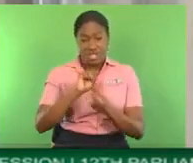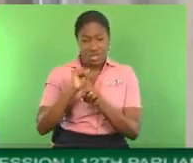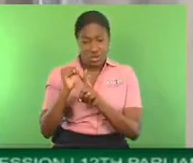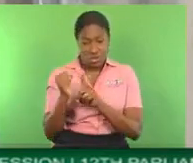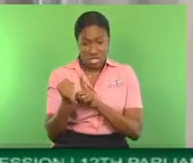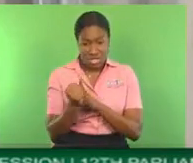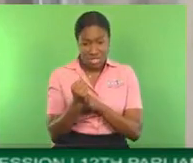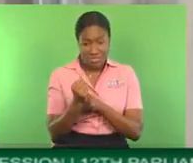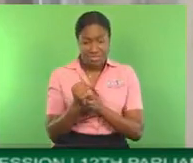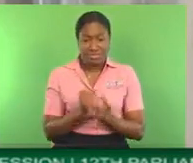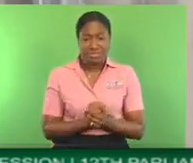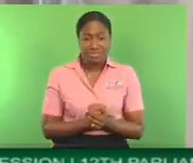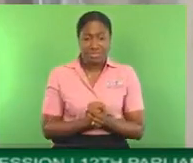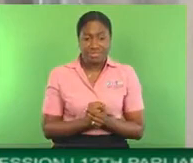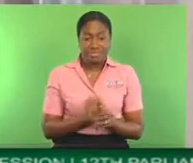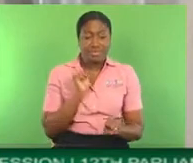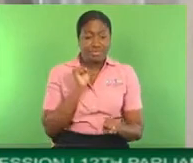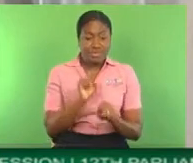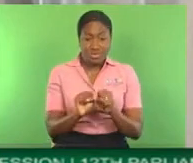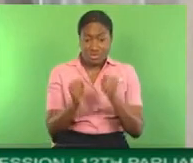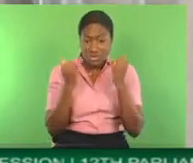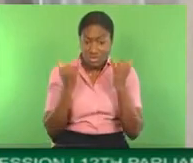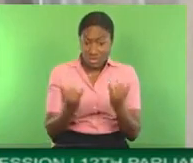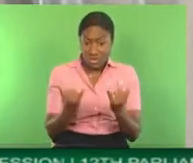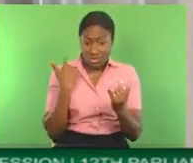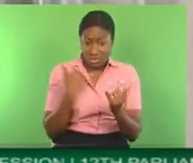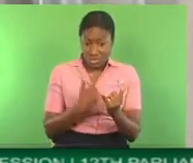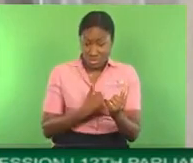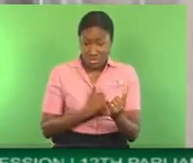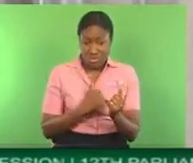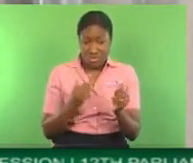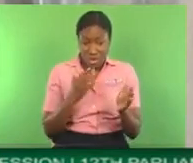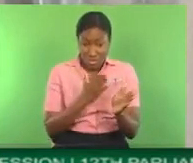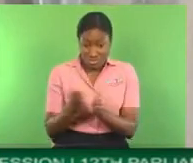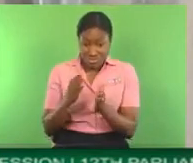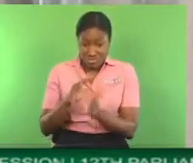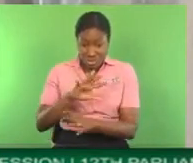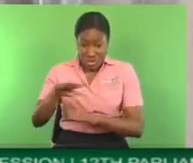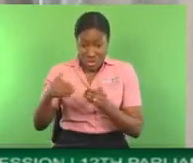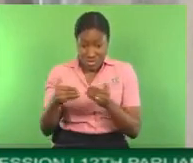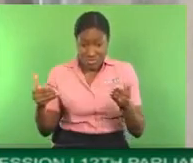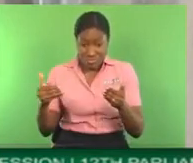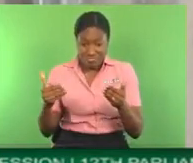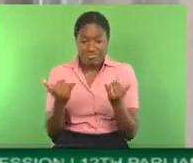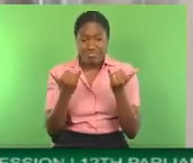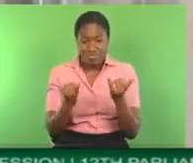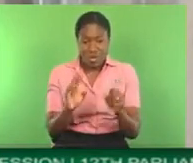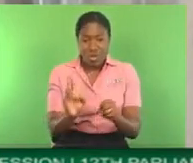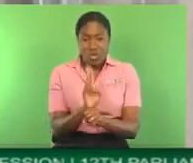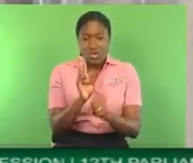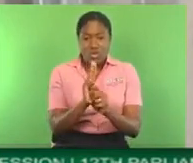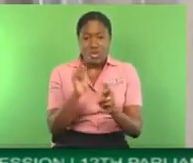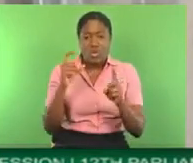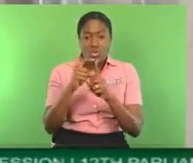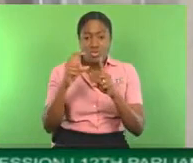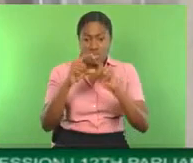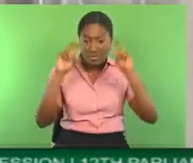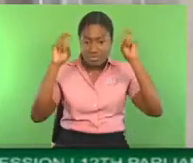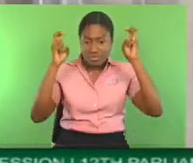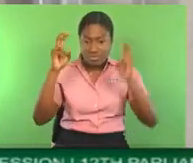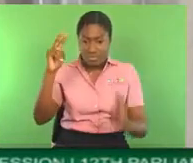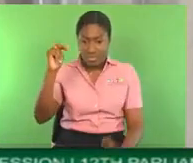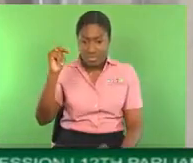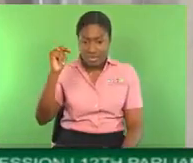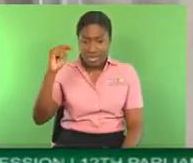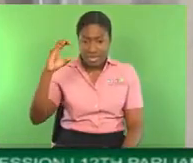So now that we have put that together, there's a term we use, non-communicable disease. The reason why I